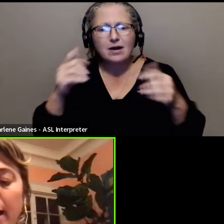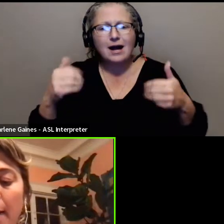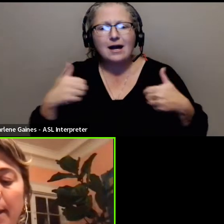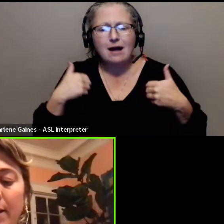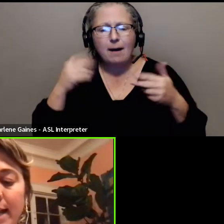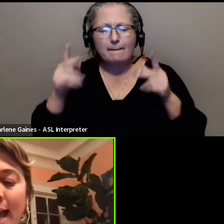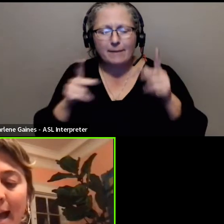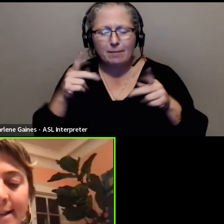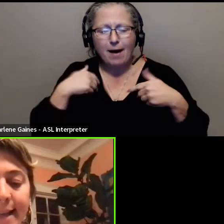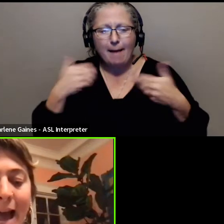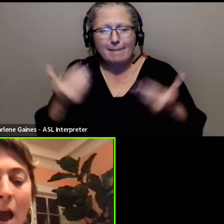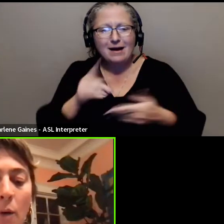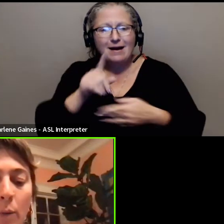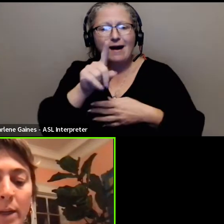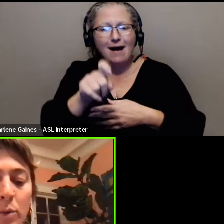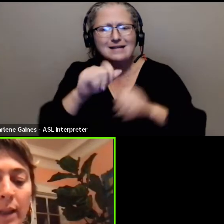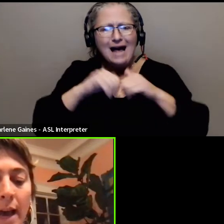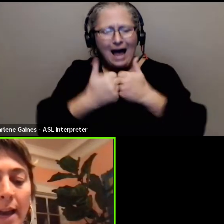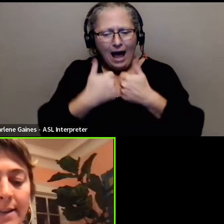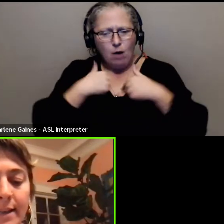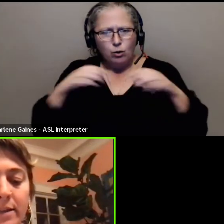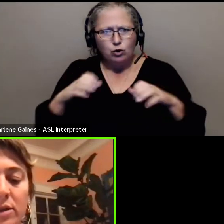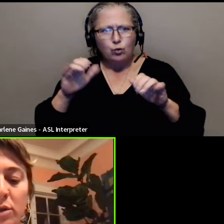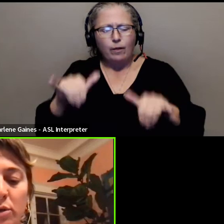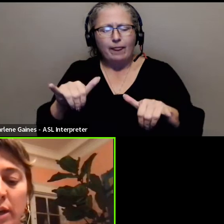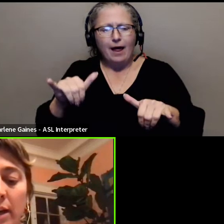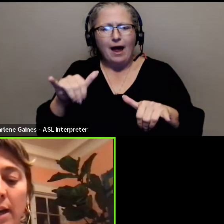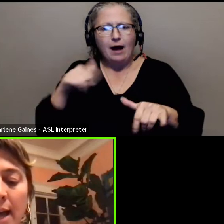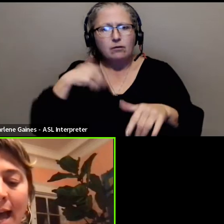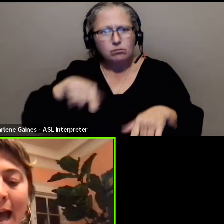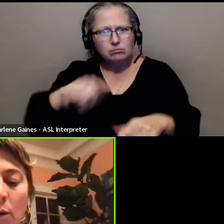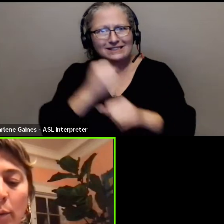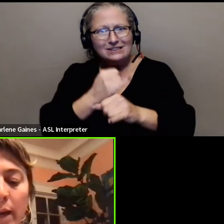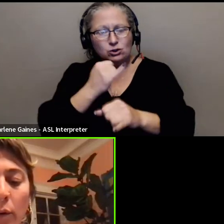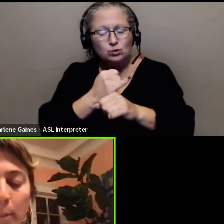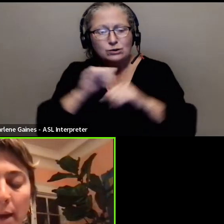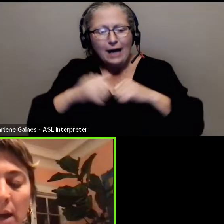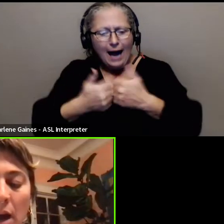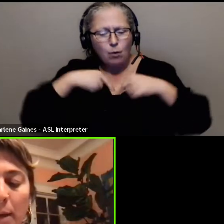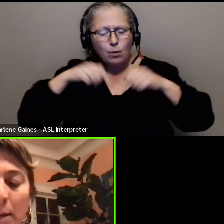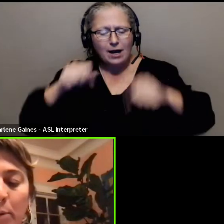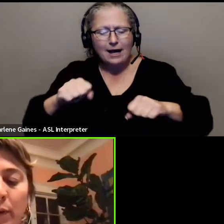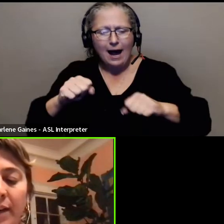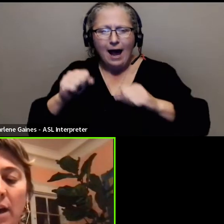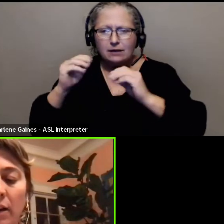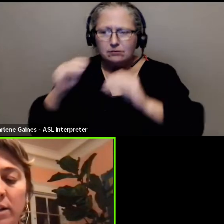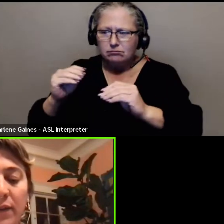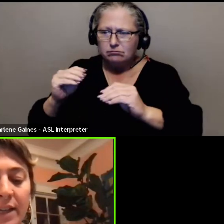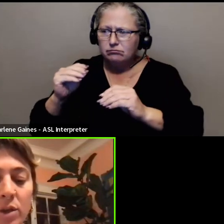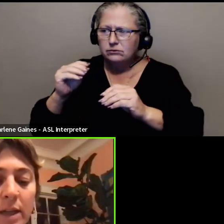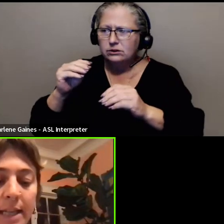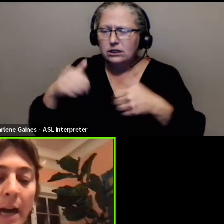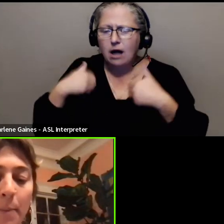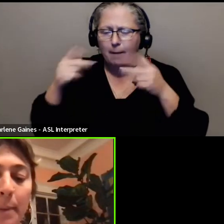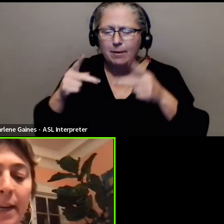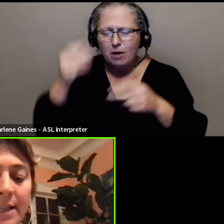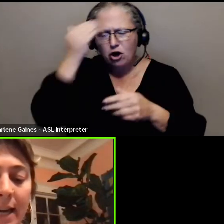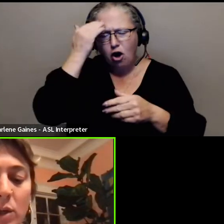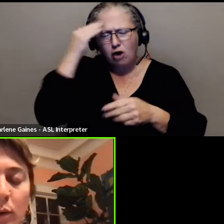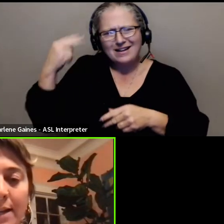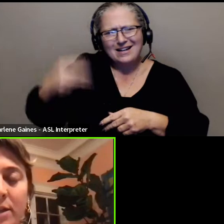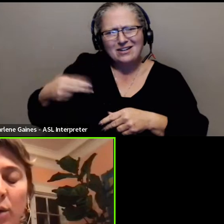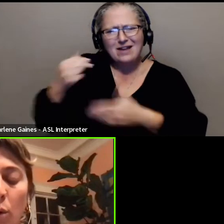people. I'm here to ask, how are we doing that as an institution? How are we equipping young people with the knowledge of history to help